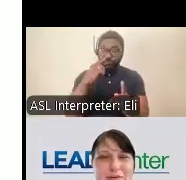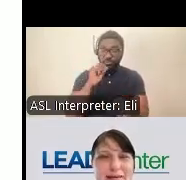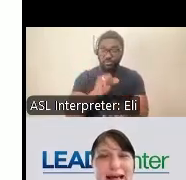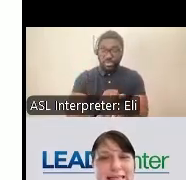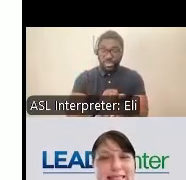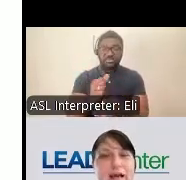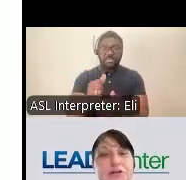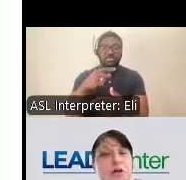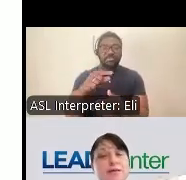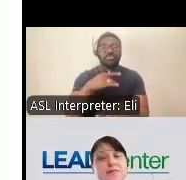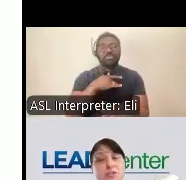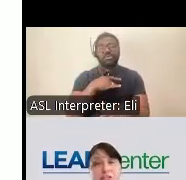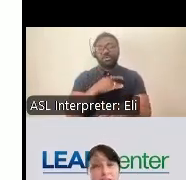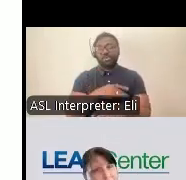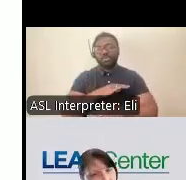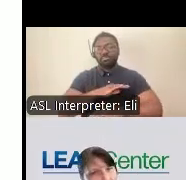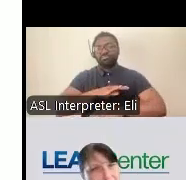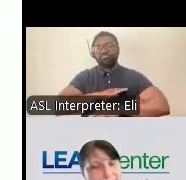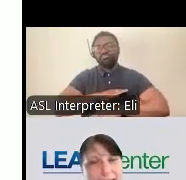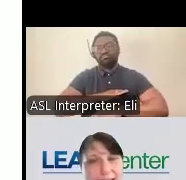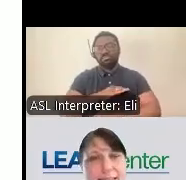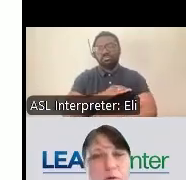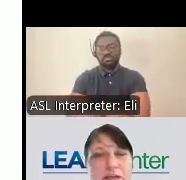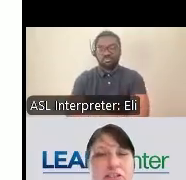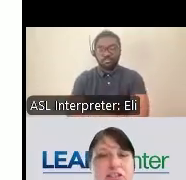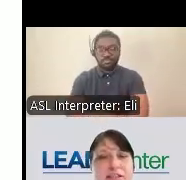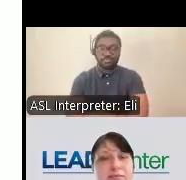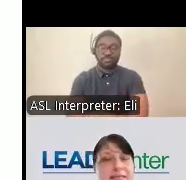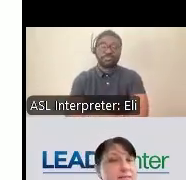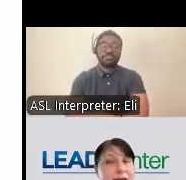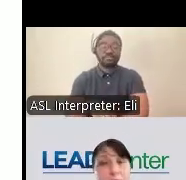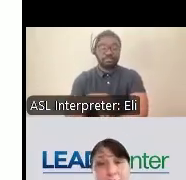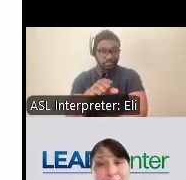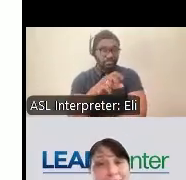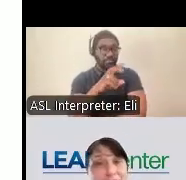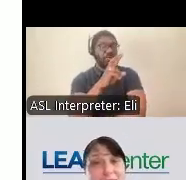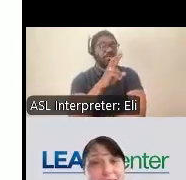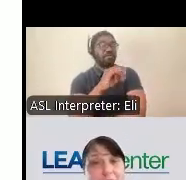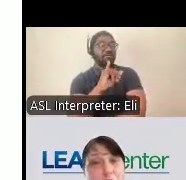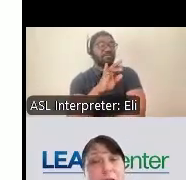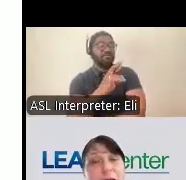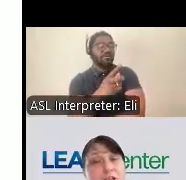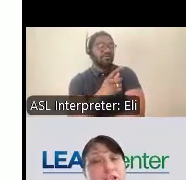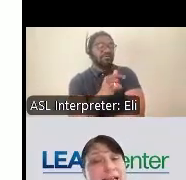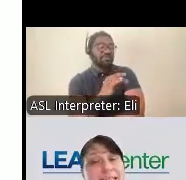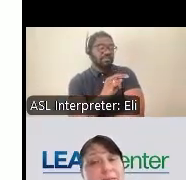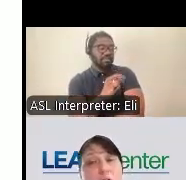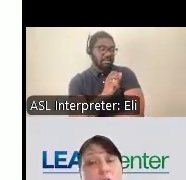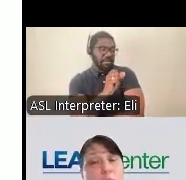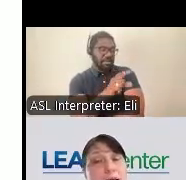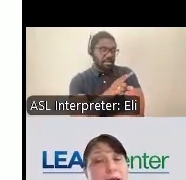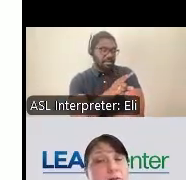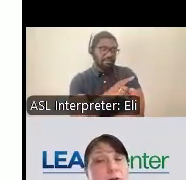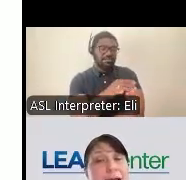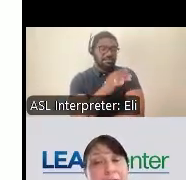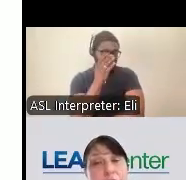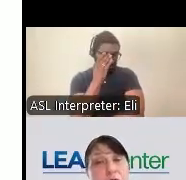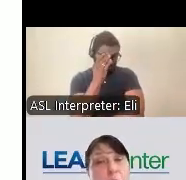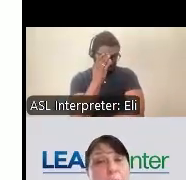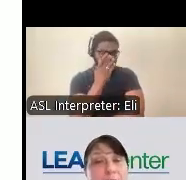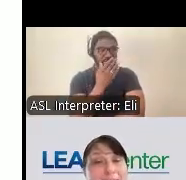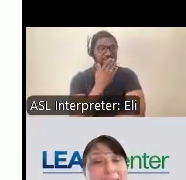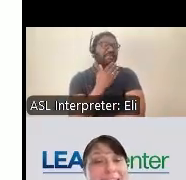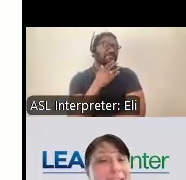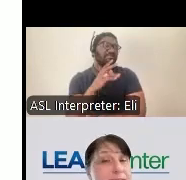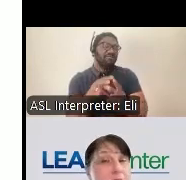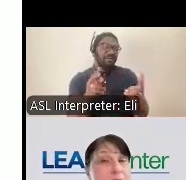Thank you. Yes. Virginia has asked in the question, she said, very impressive and thank you. She's asking, though, if any of you know